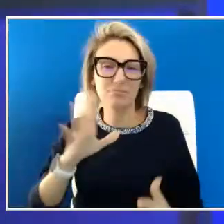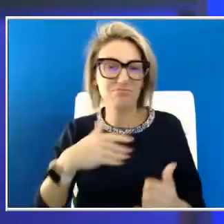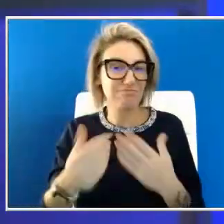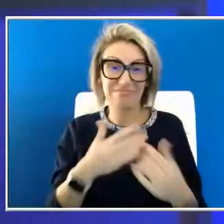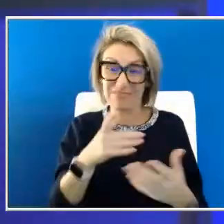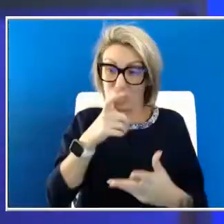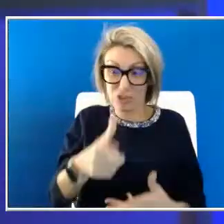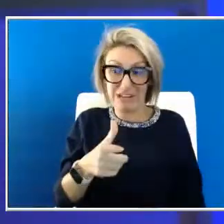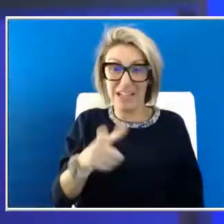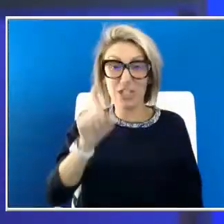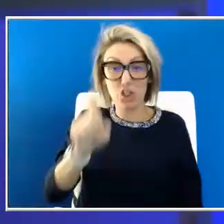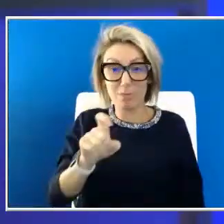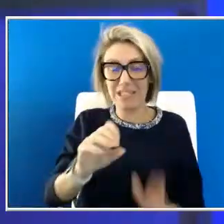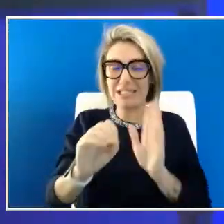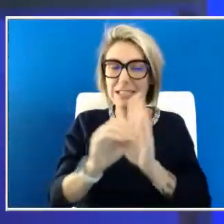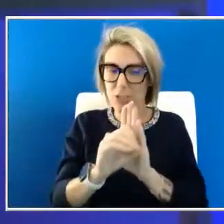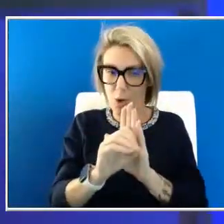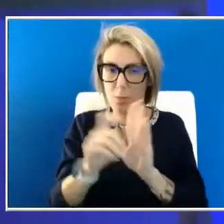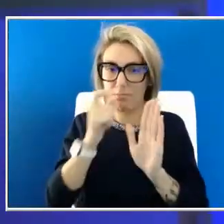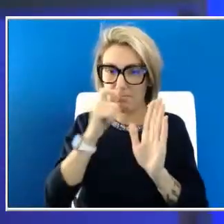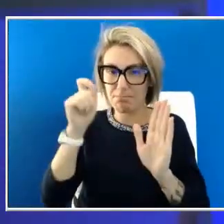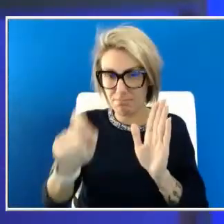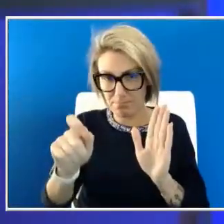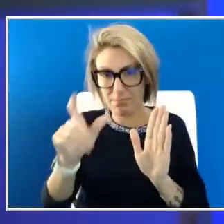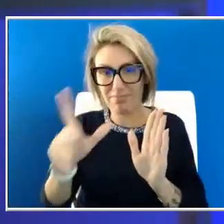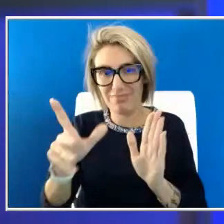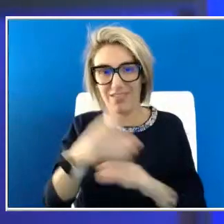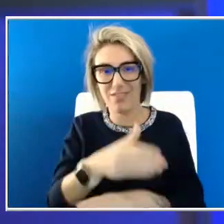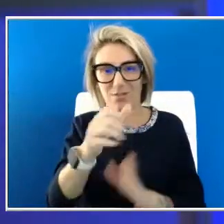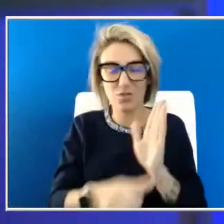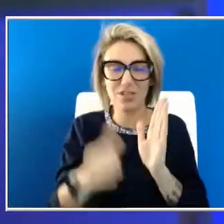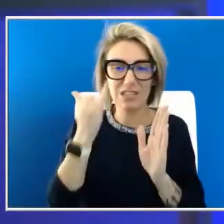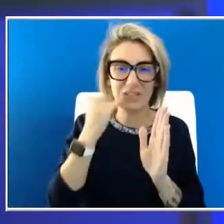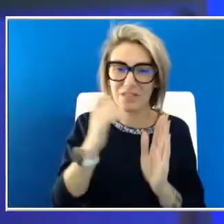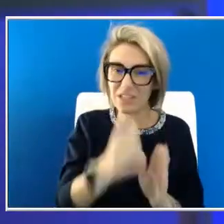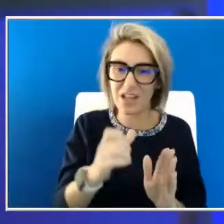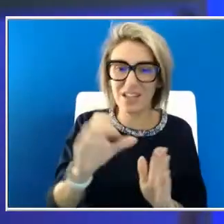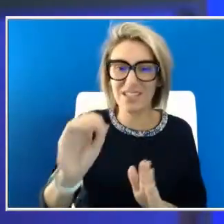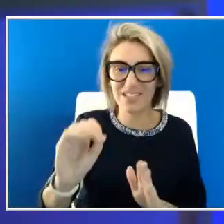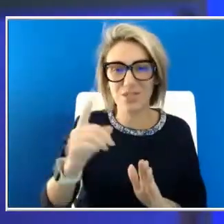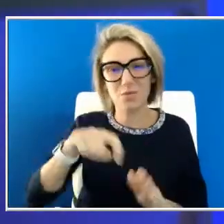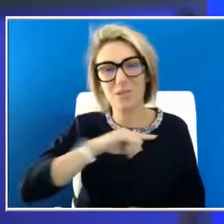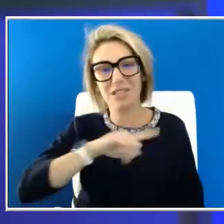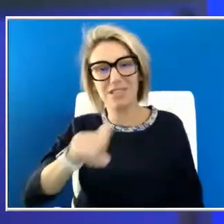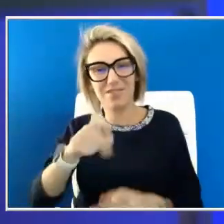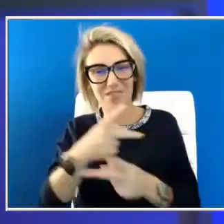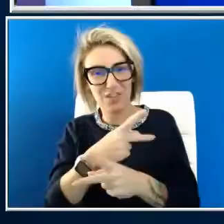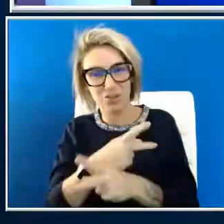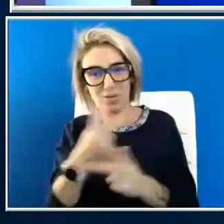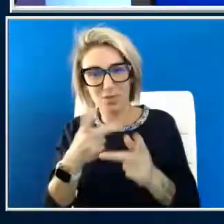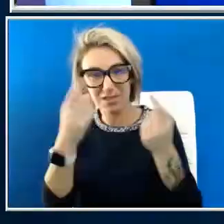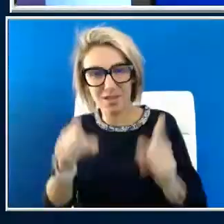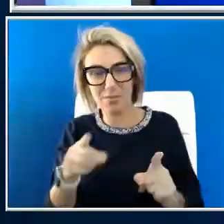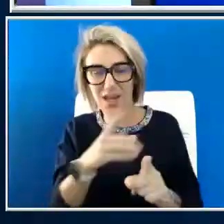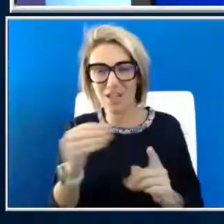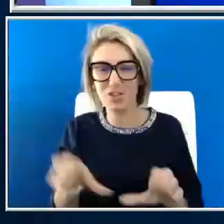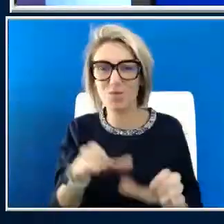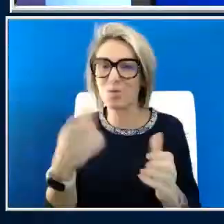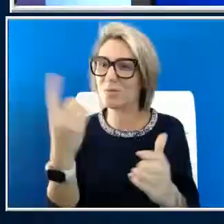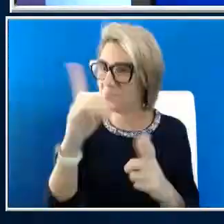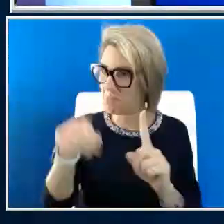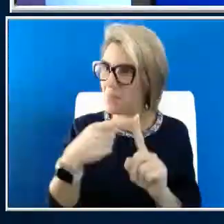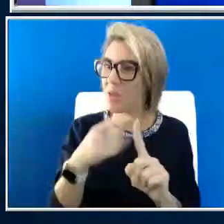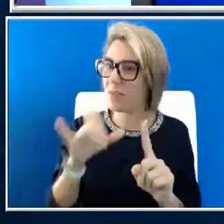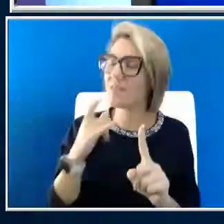The PSA should be 0 after a surgery. If it's not 0, we need to figure out what's happening and maybe do something about it. Dr. Chen, thank you so much. Great